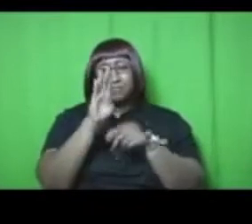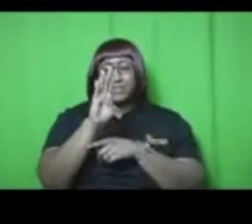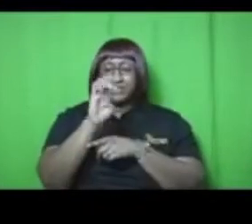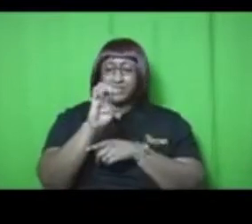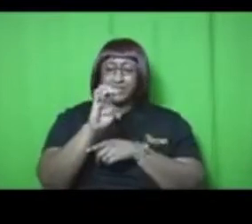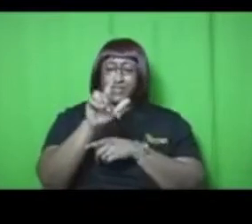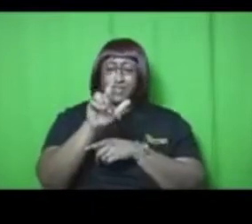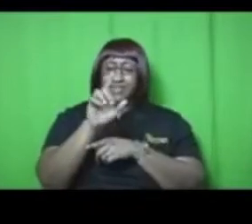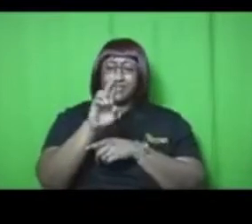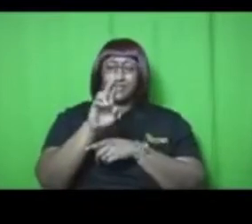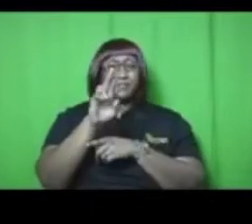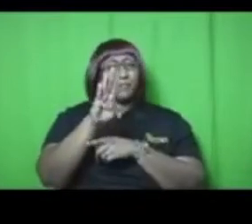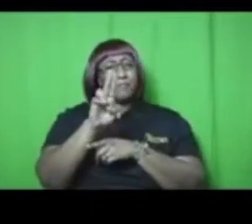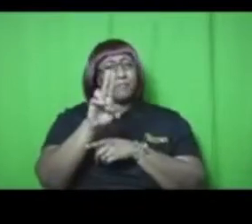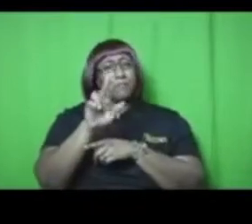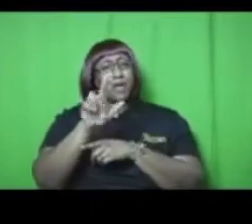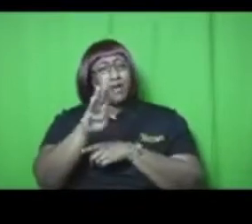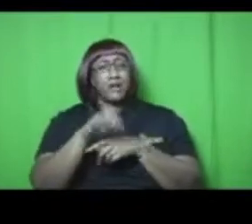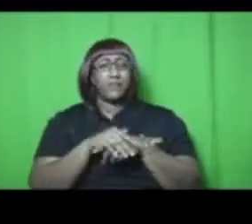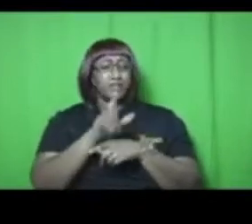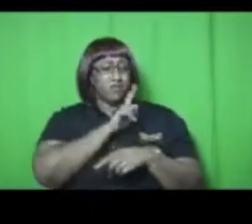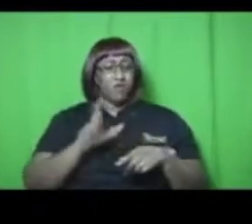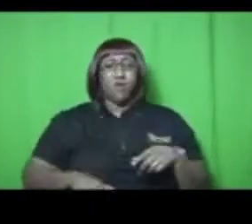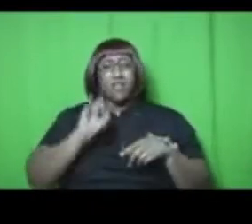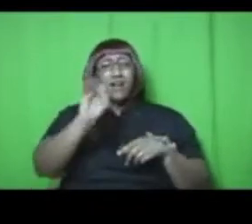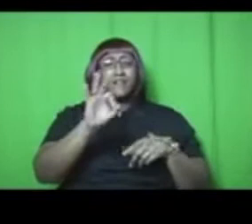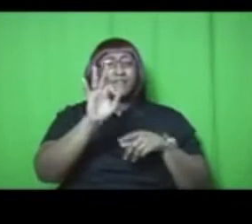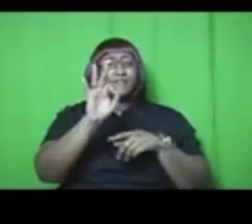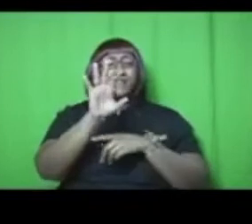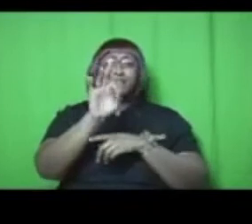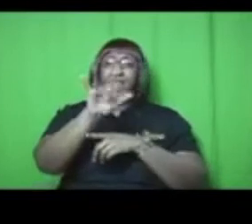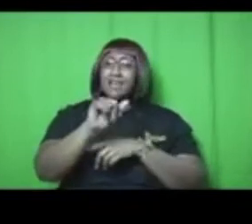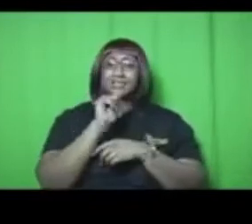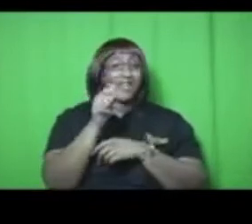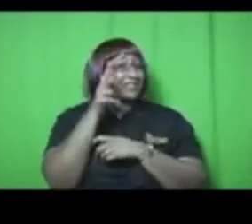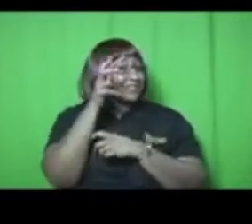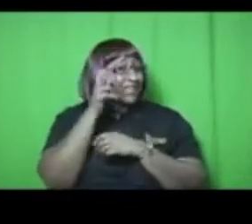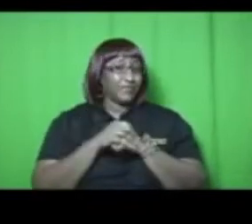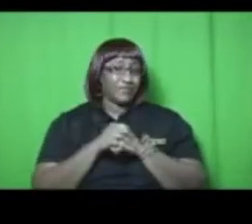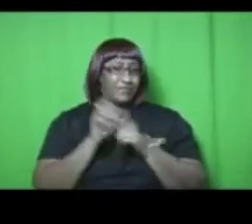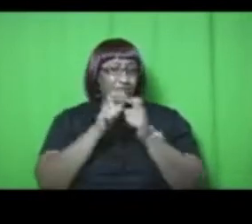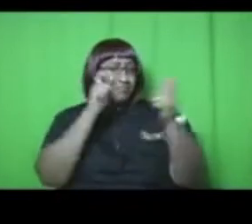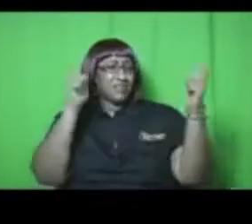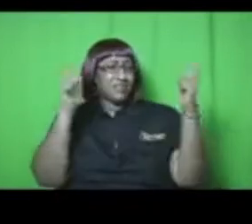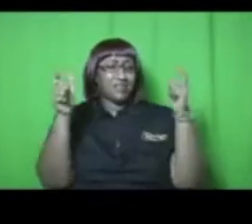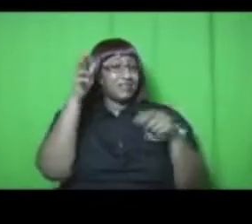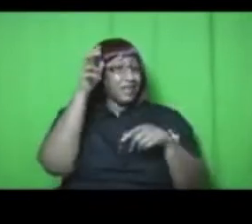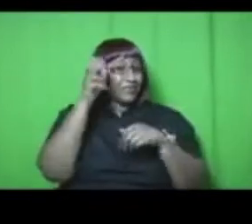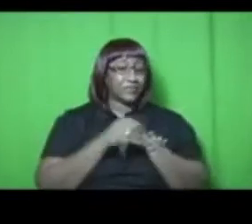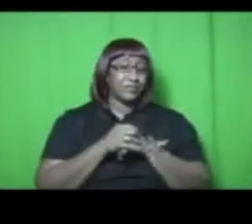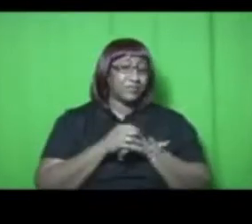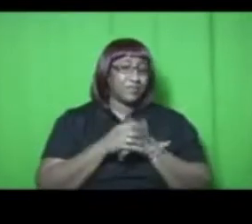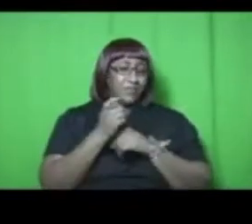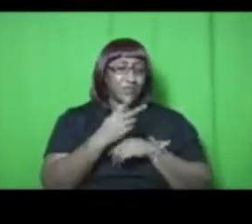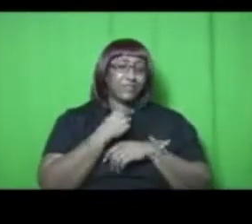It's a demonic. It's the lord of the flies. Literally, it's not the devil, it's the chief devil. And because they